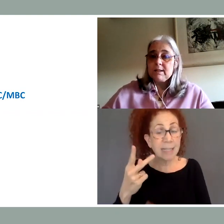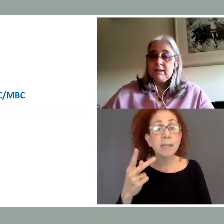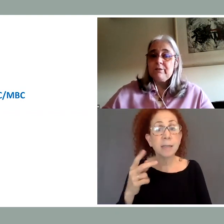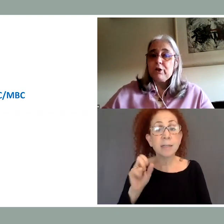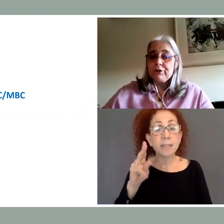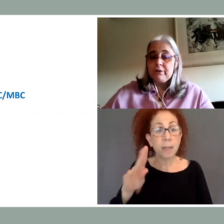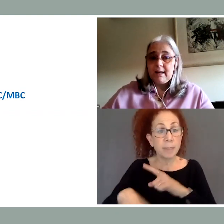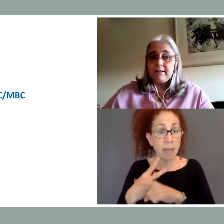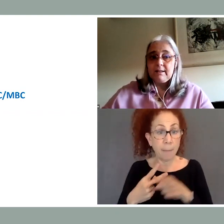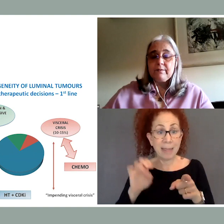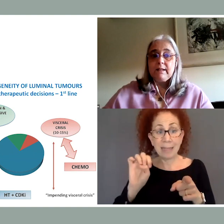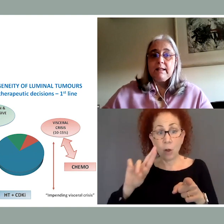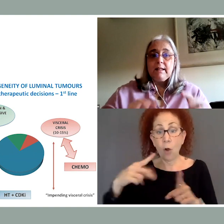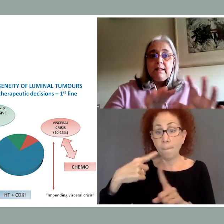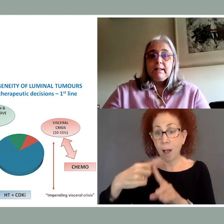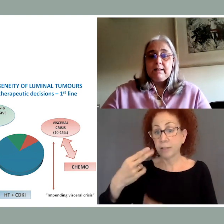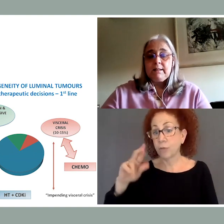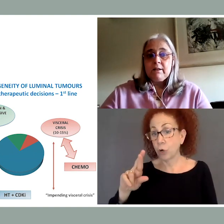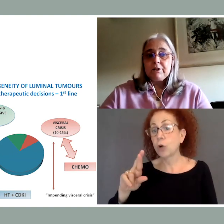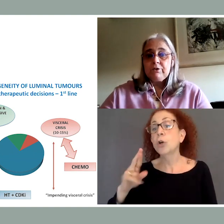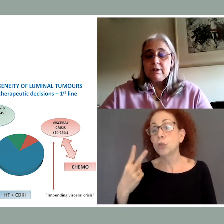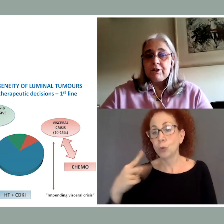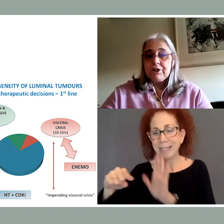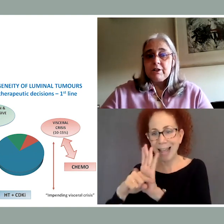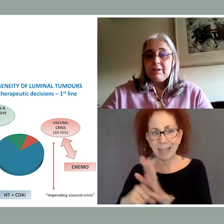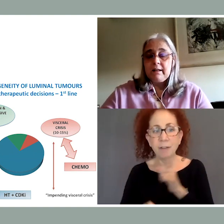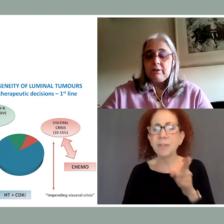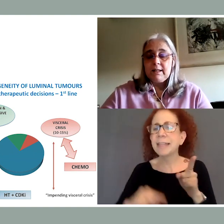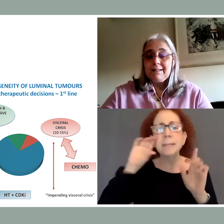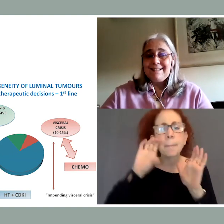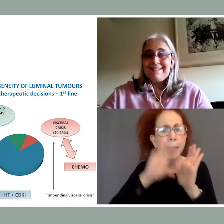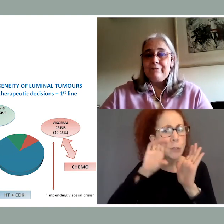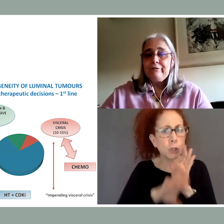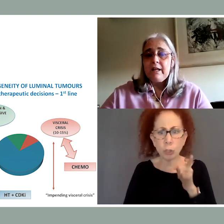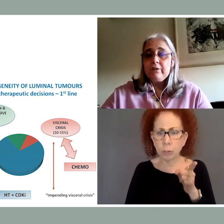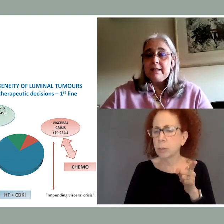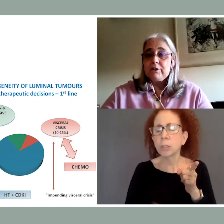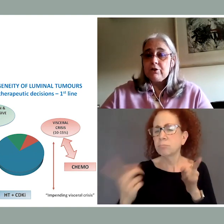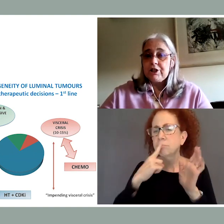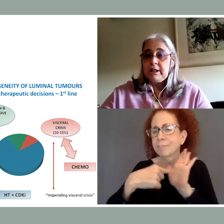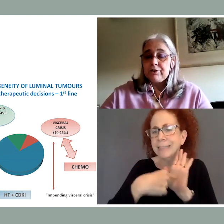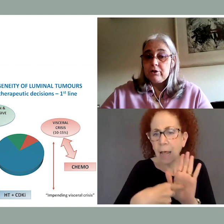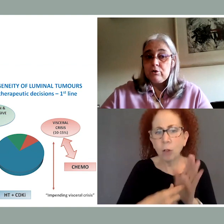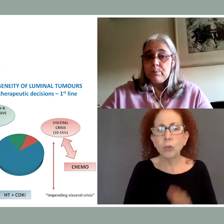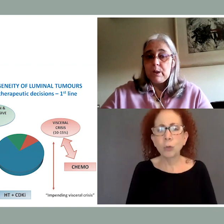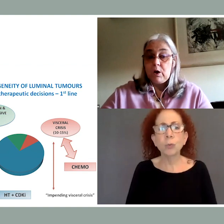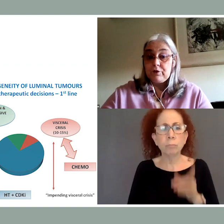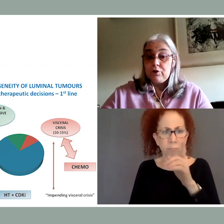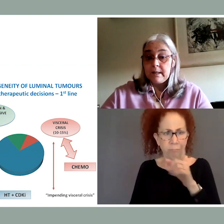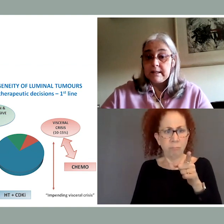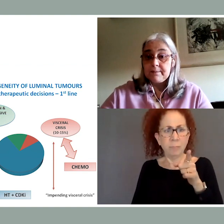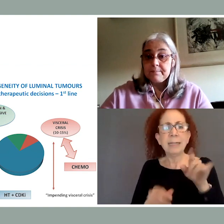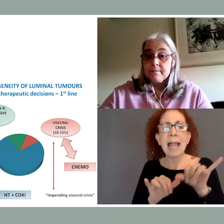ER positive, HER2 negative. These cartoons are just to tell you that this is a very heterogeneous group